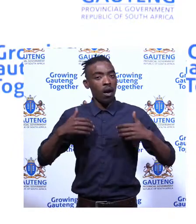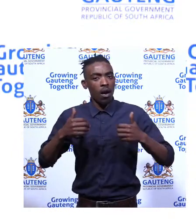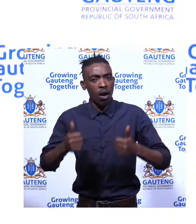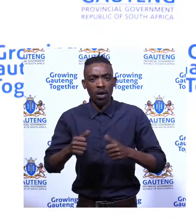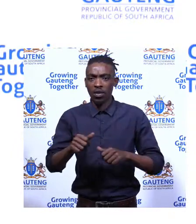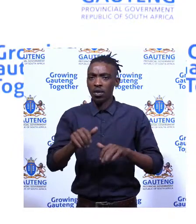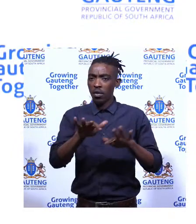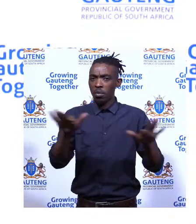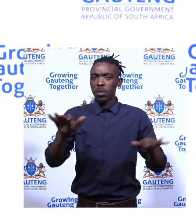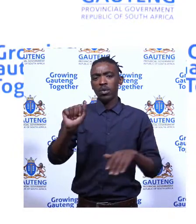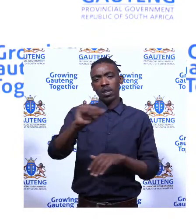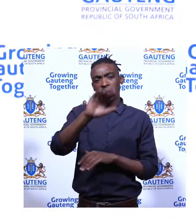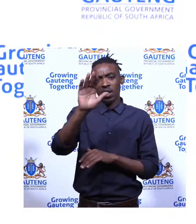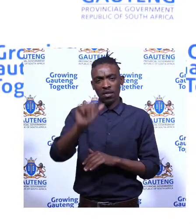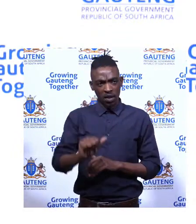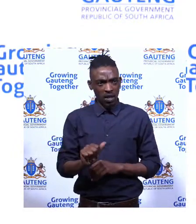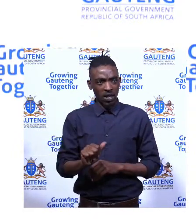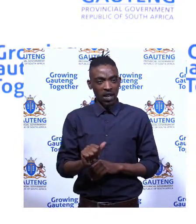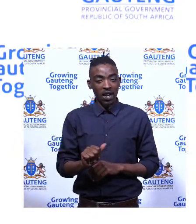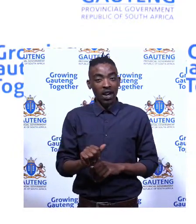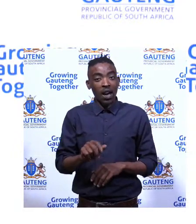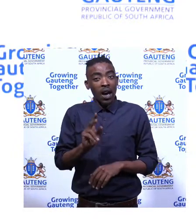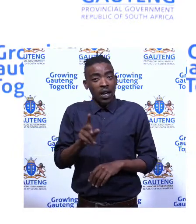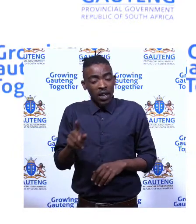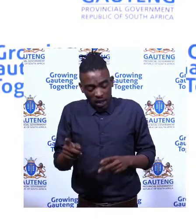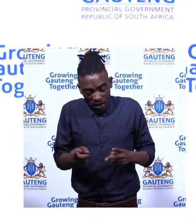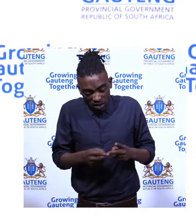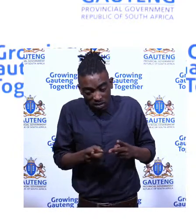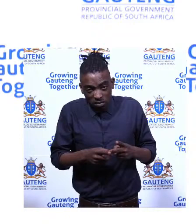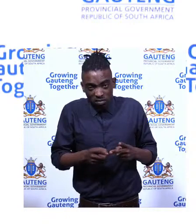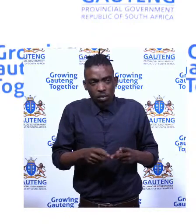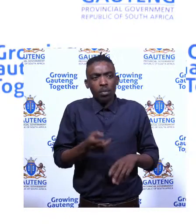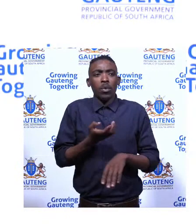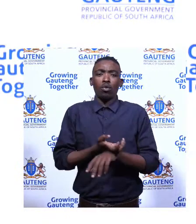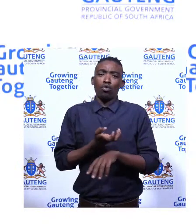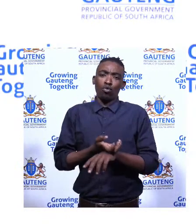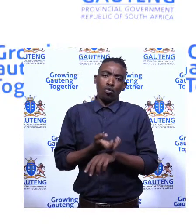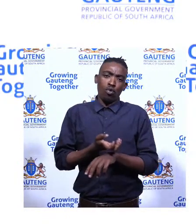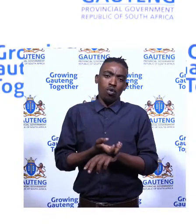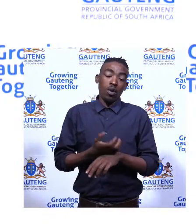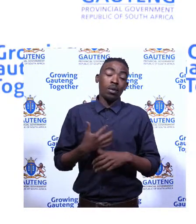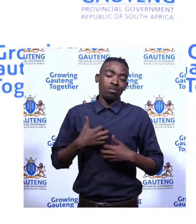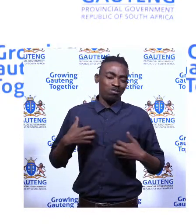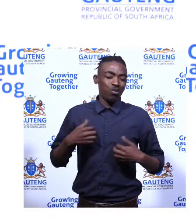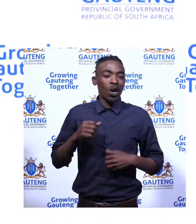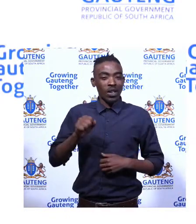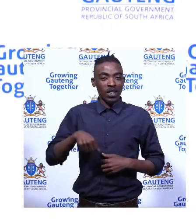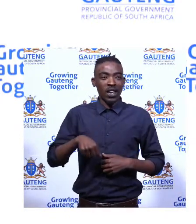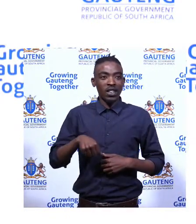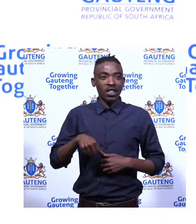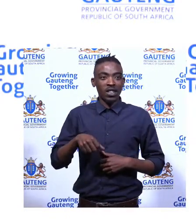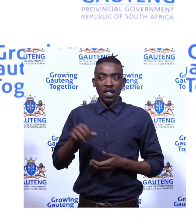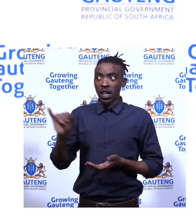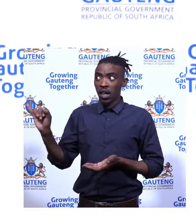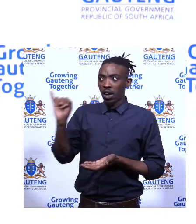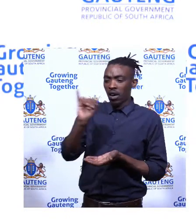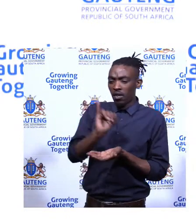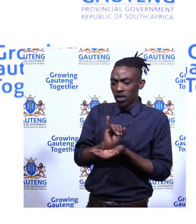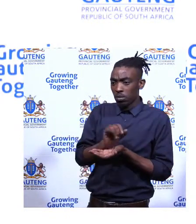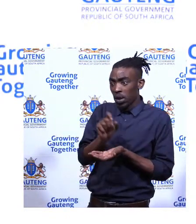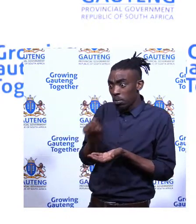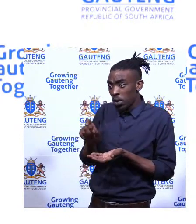pandemic, but we are also worried about the economy. We're also worried about the investments that should happen in the